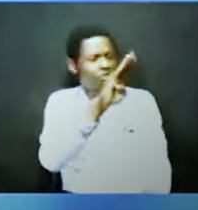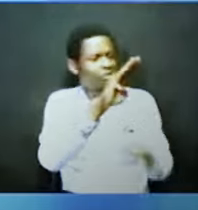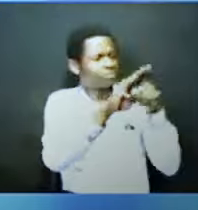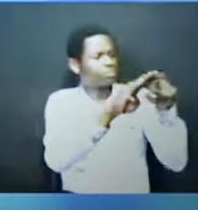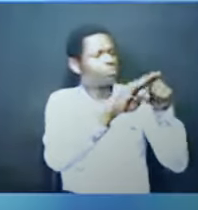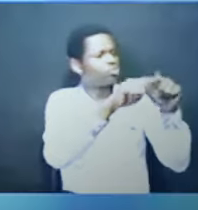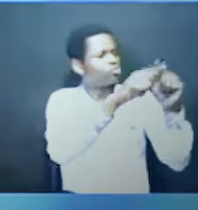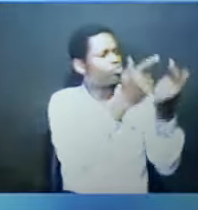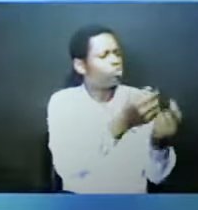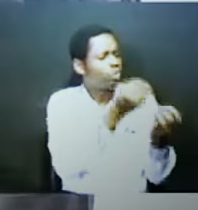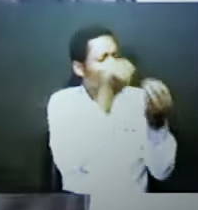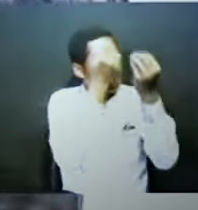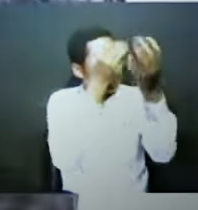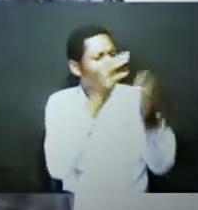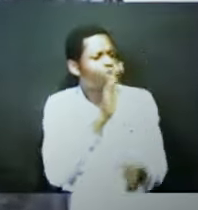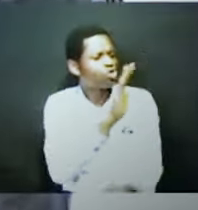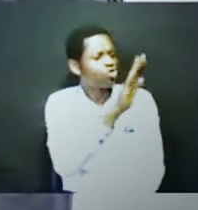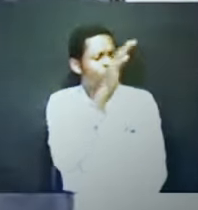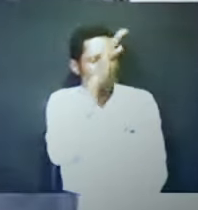obedience to their father's instructions,